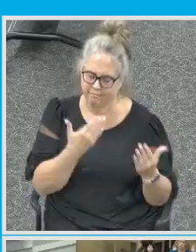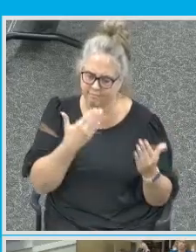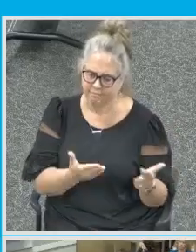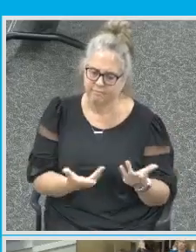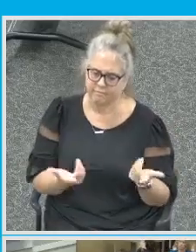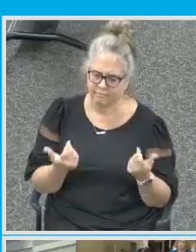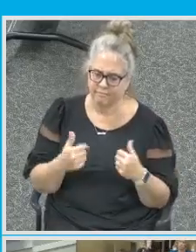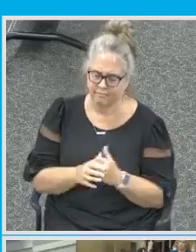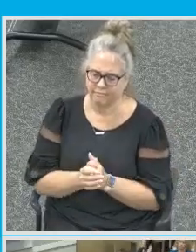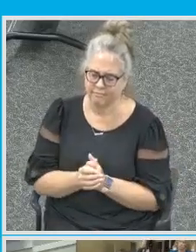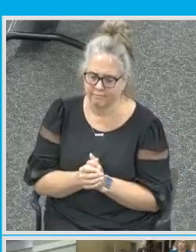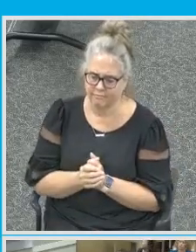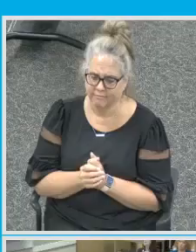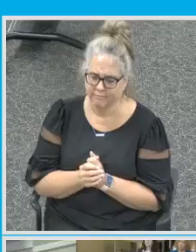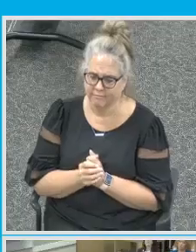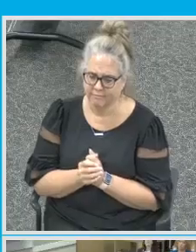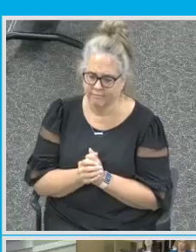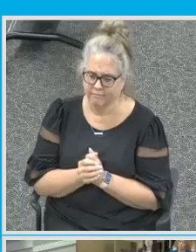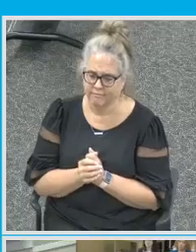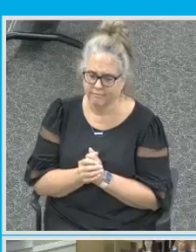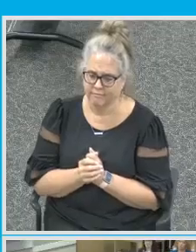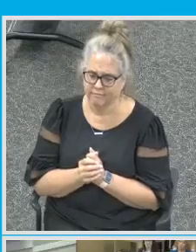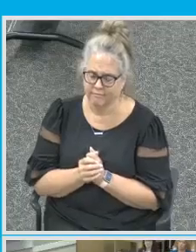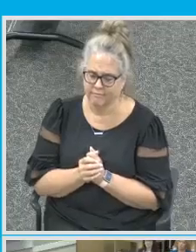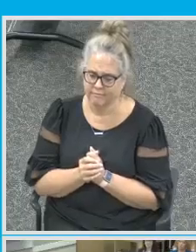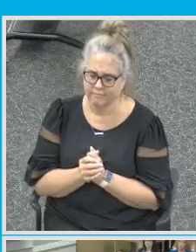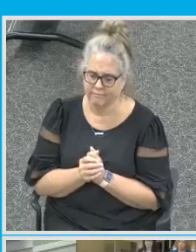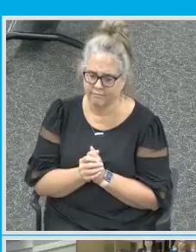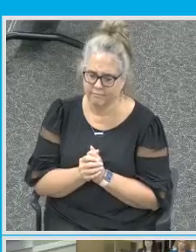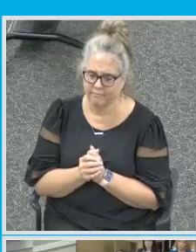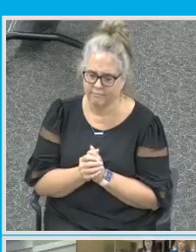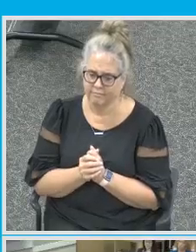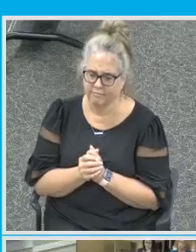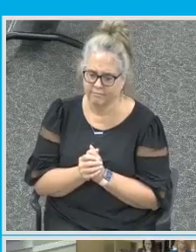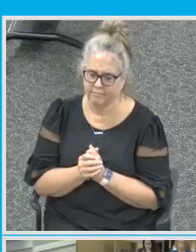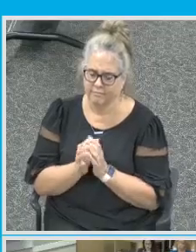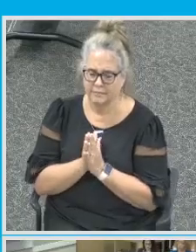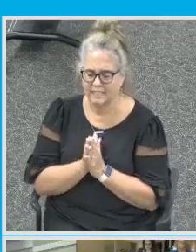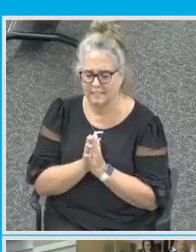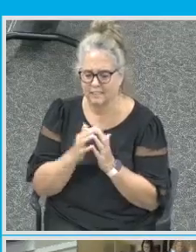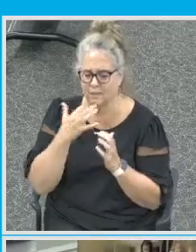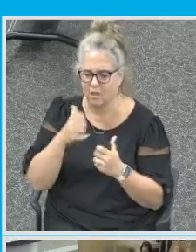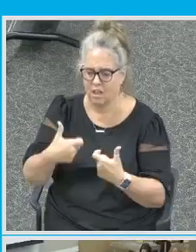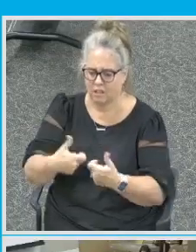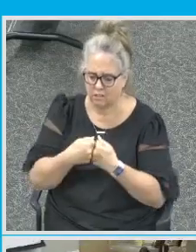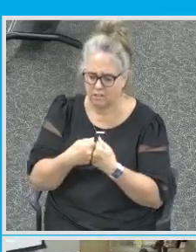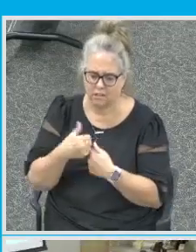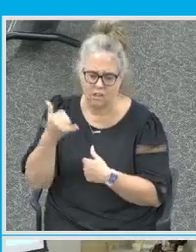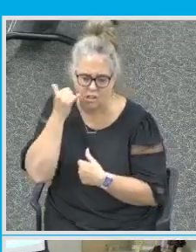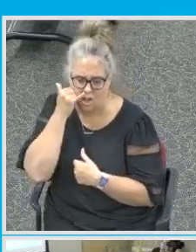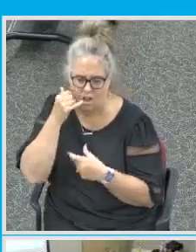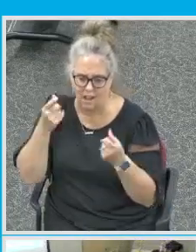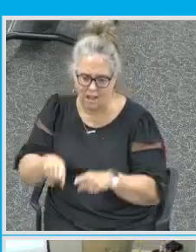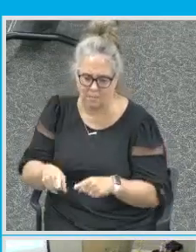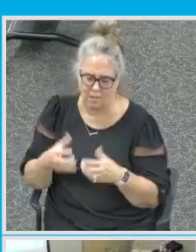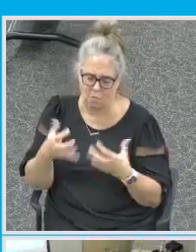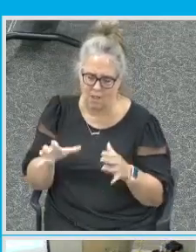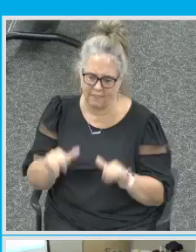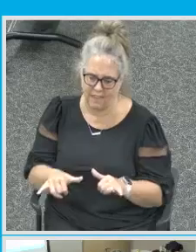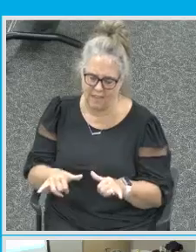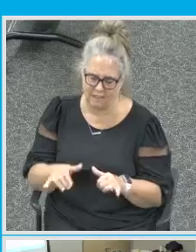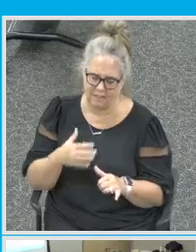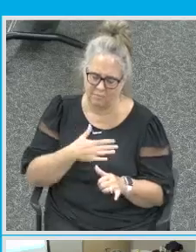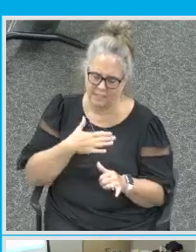be, this call. And it is really nice to see some data that we are making a